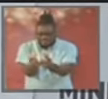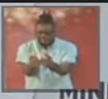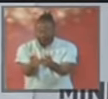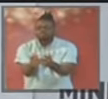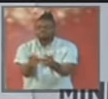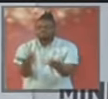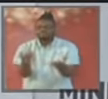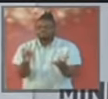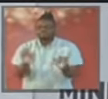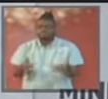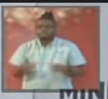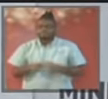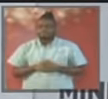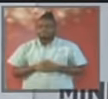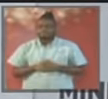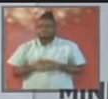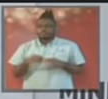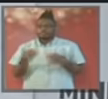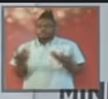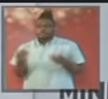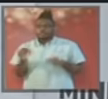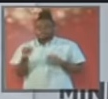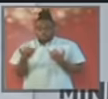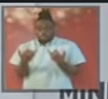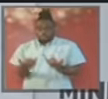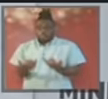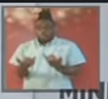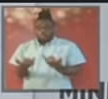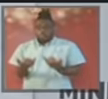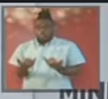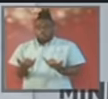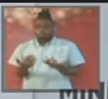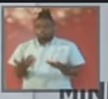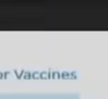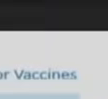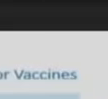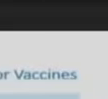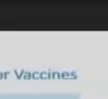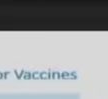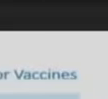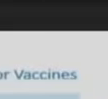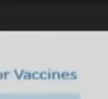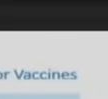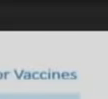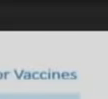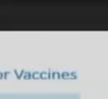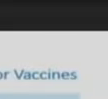So if we look now, could I see the next slide, please? The